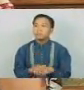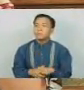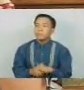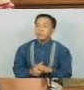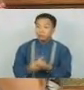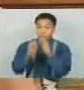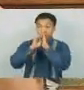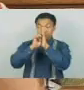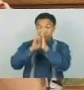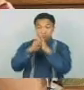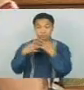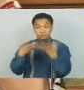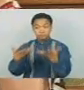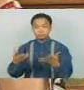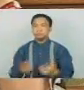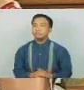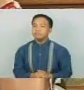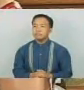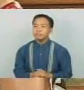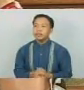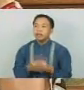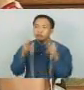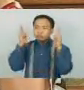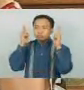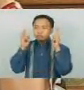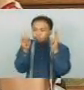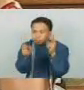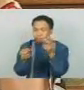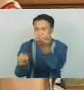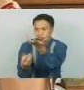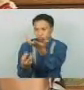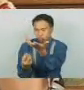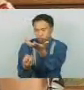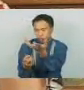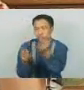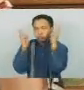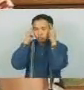once na nagpaluto kami ng magulay. Sabi nung Bicolanong